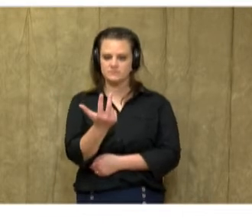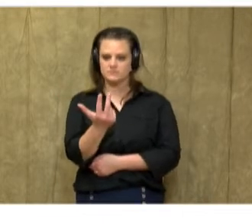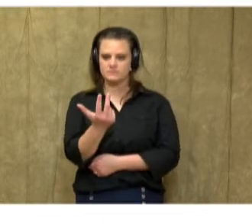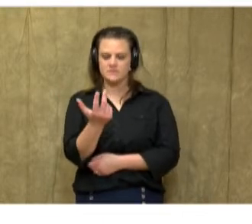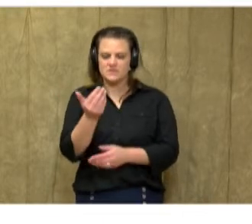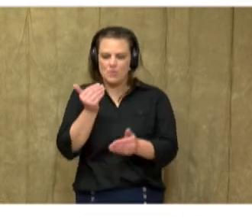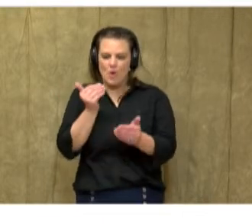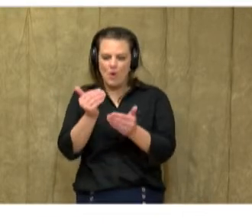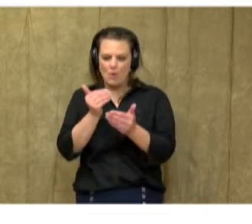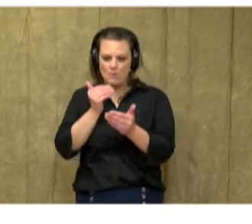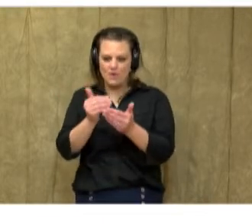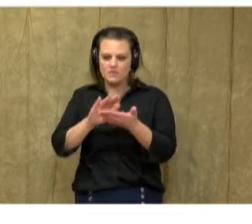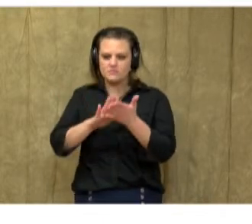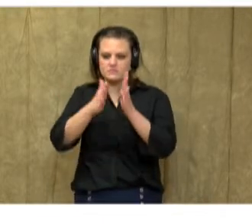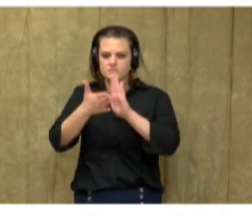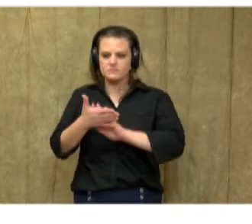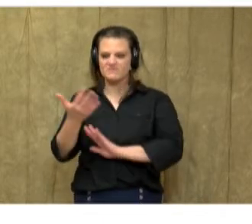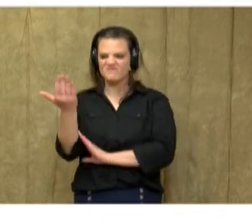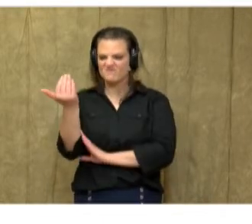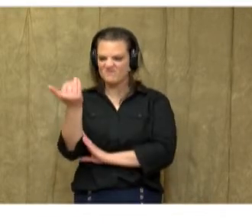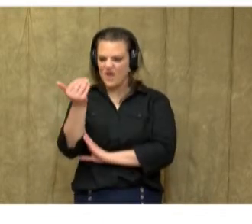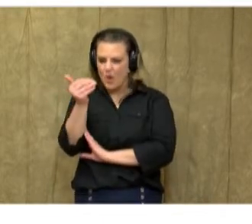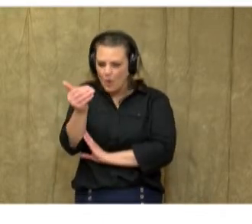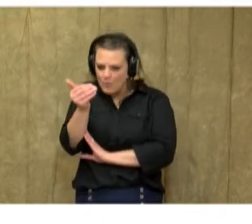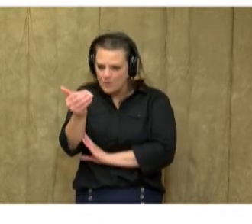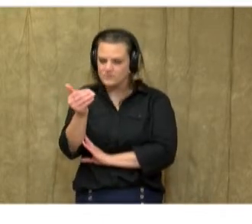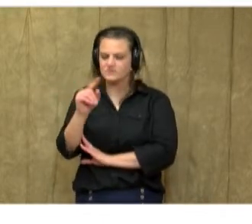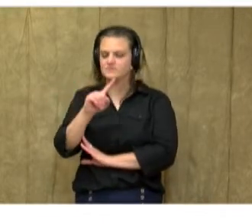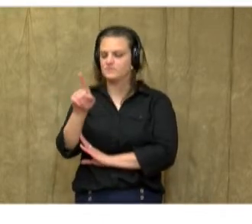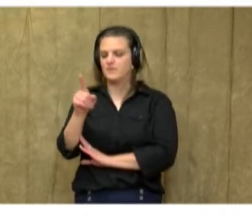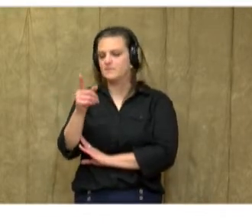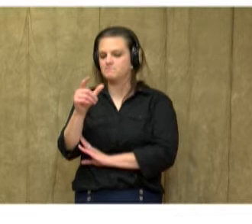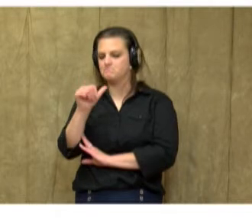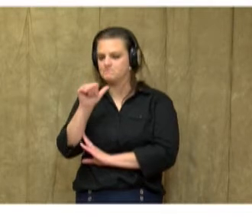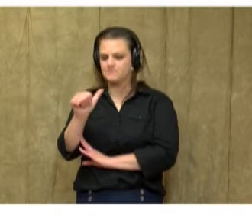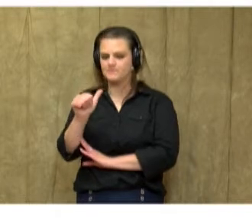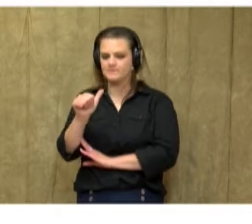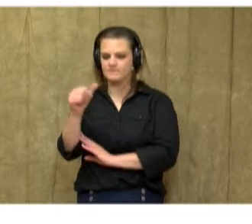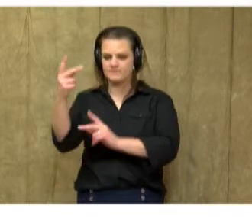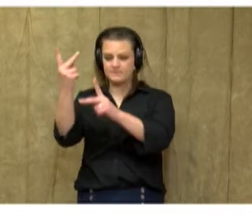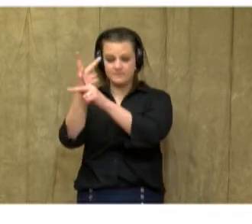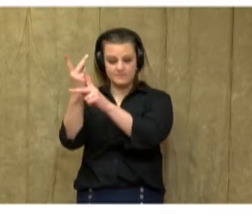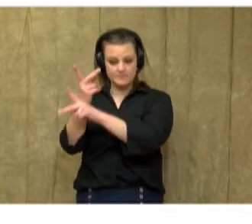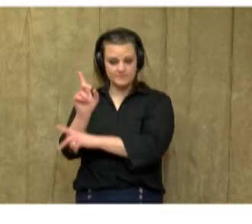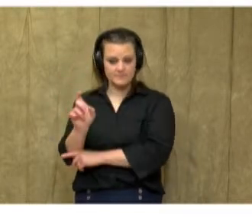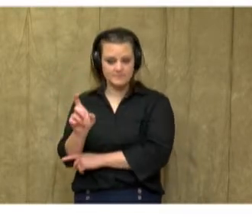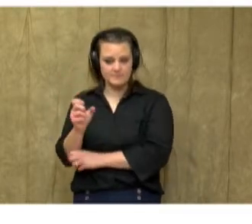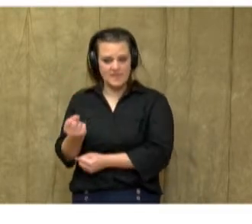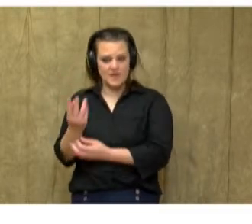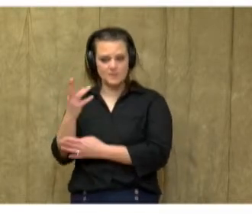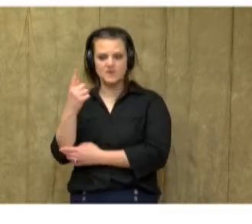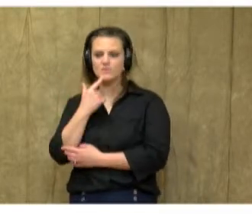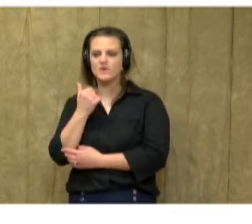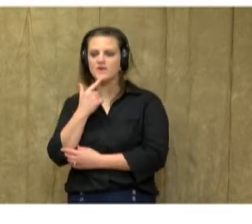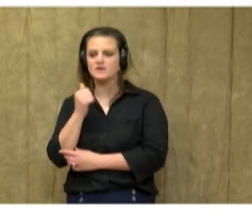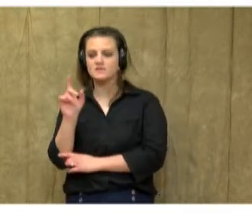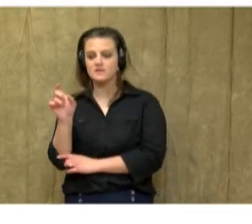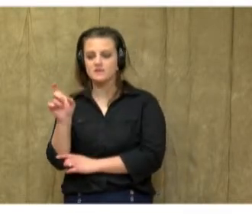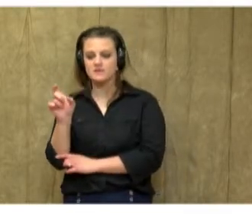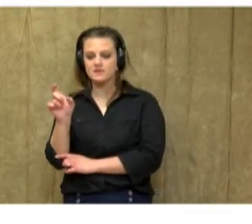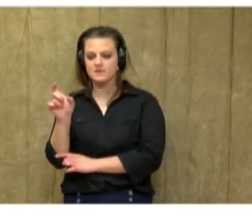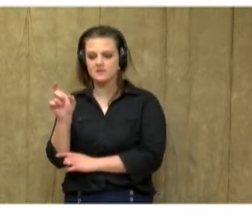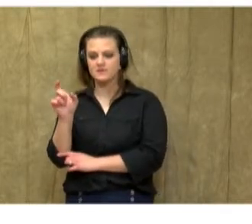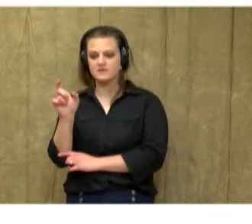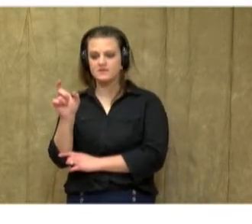it'll almost be 15 tiles. Not quite though. Can you figure out how many red tiles there